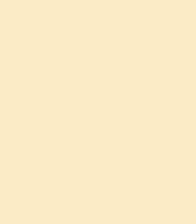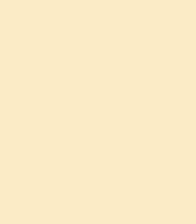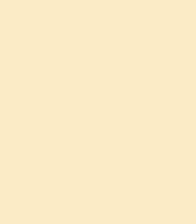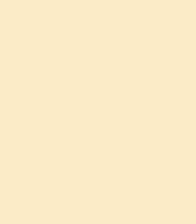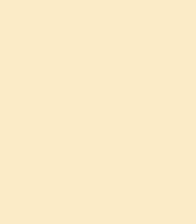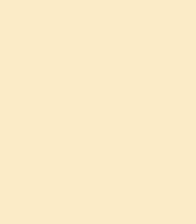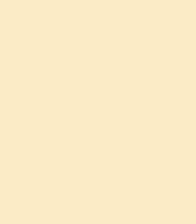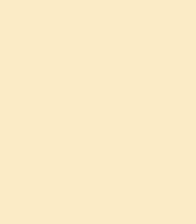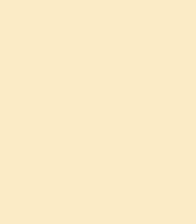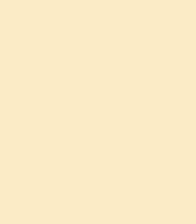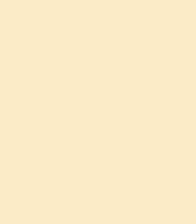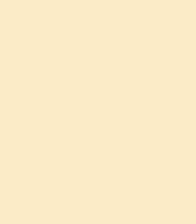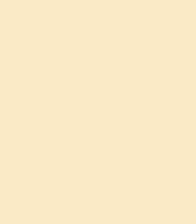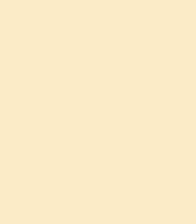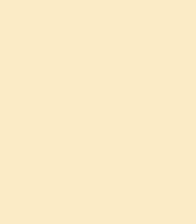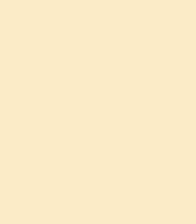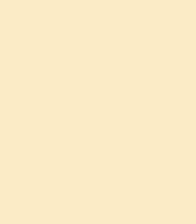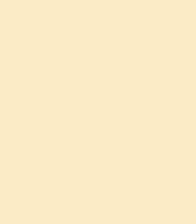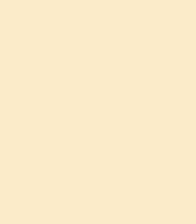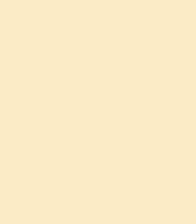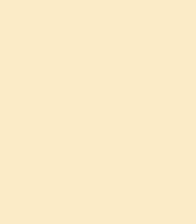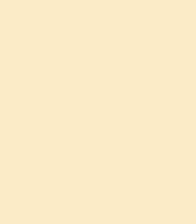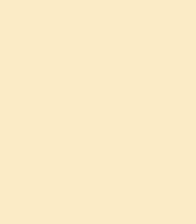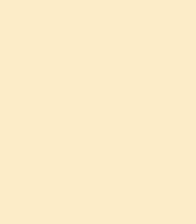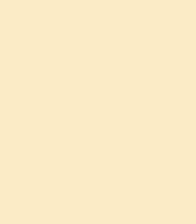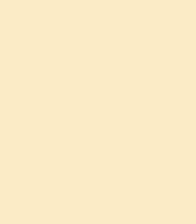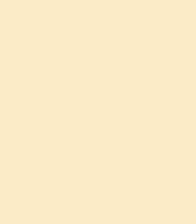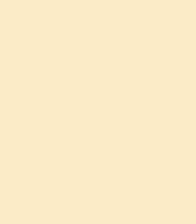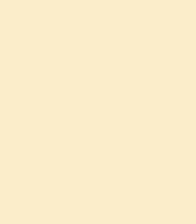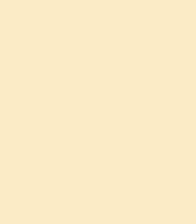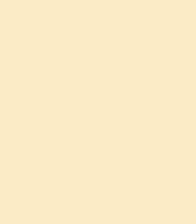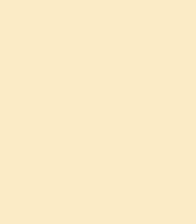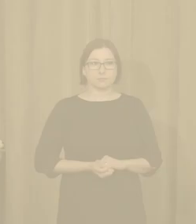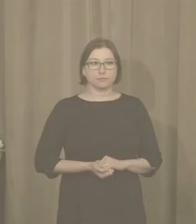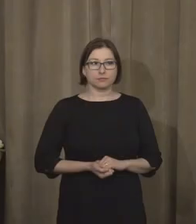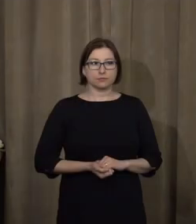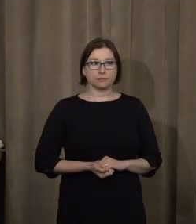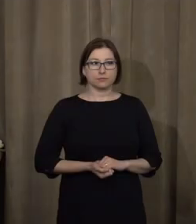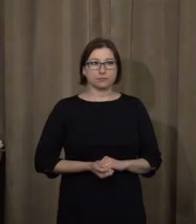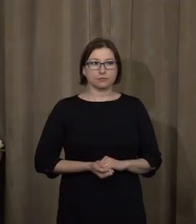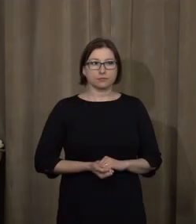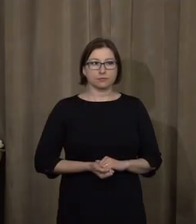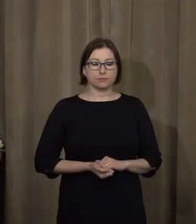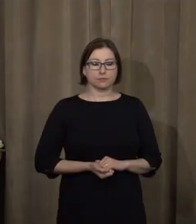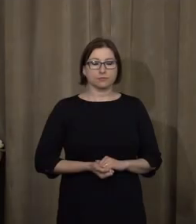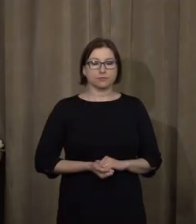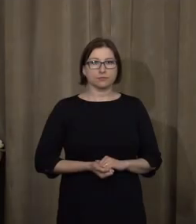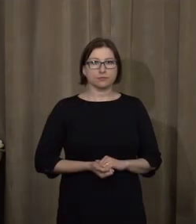can do foreign intelligence, but the Big Brother case handled a few